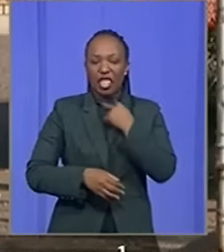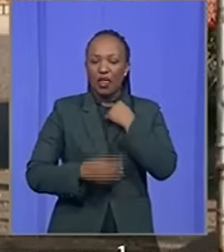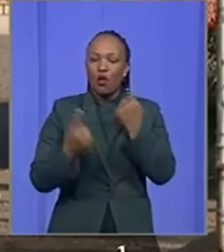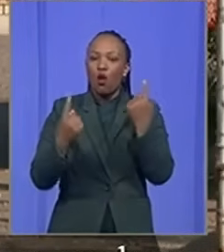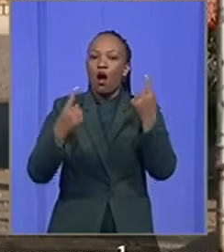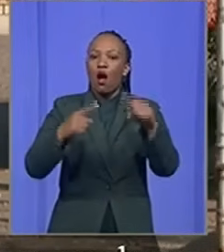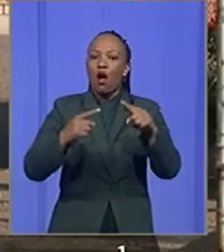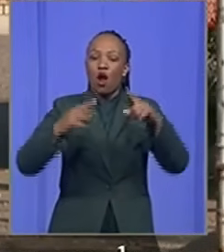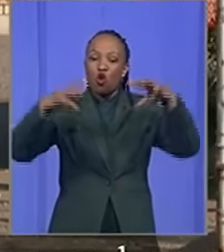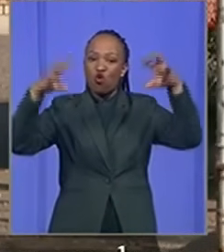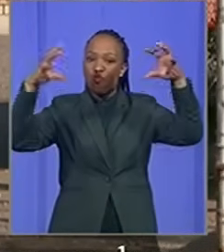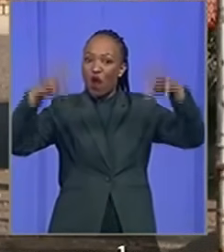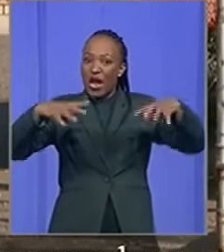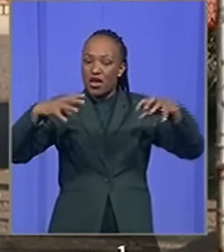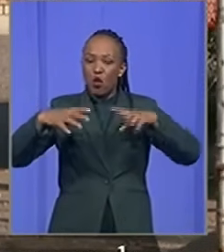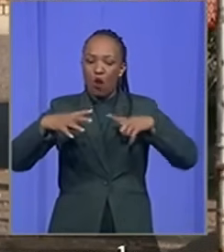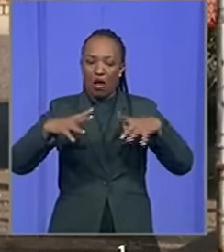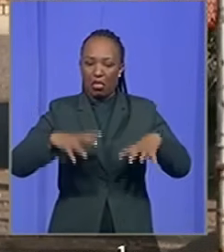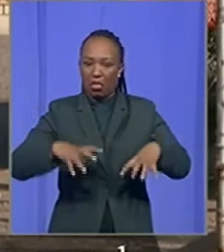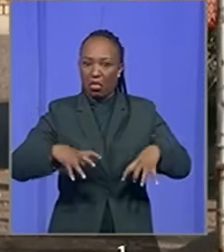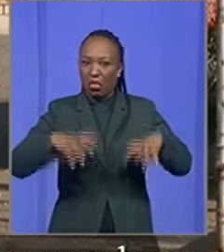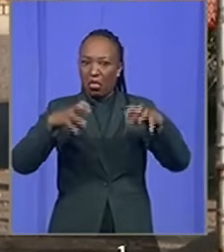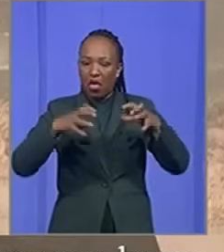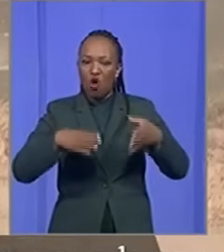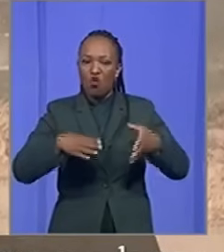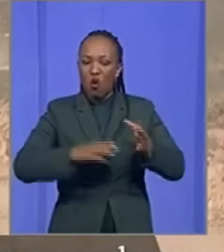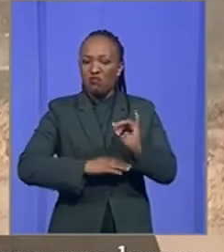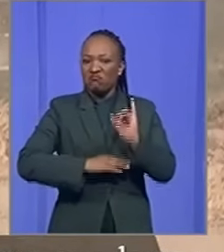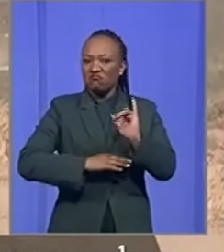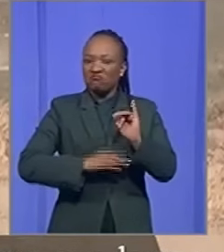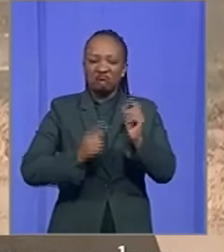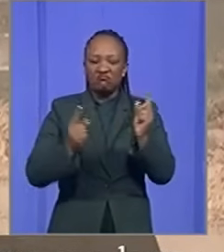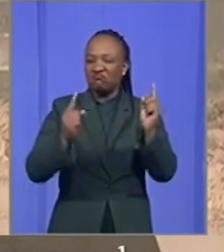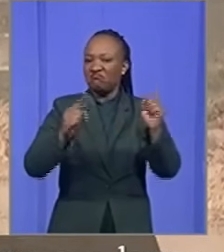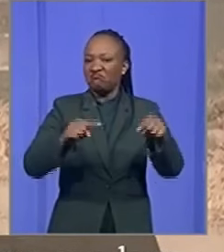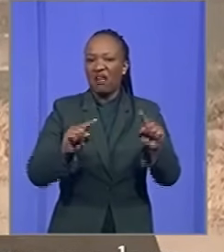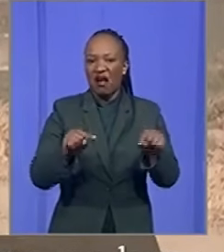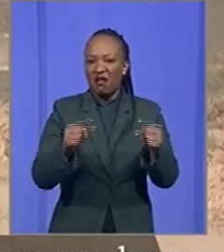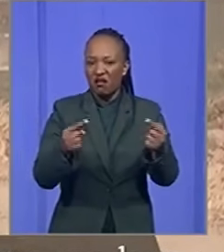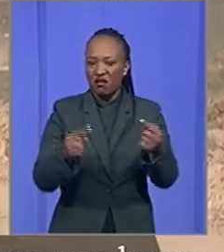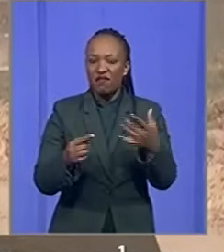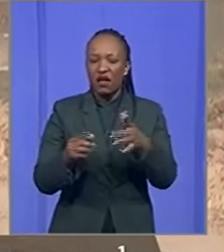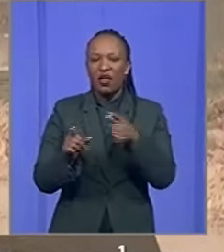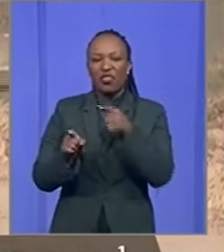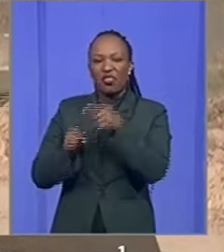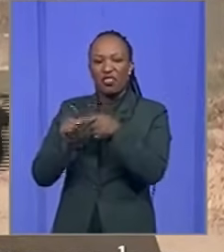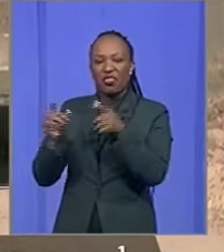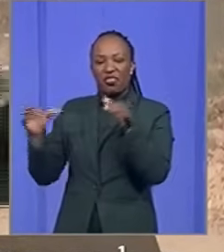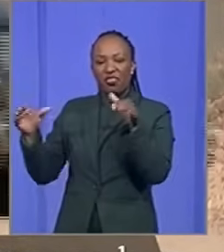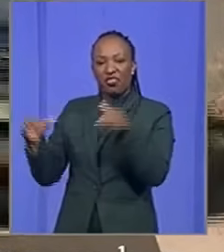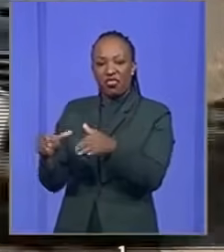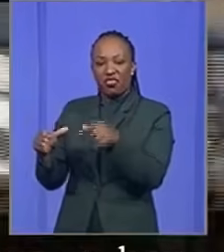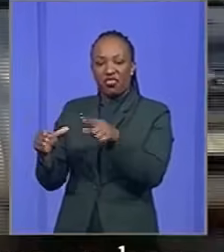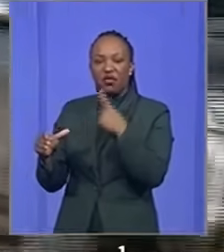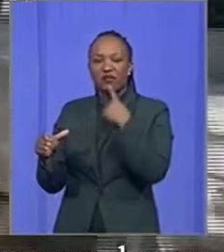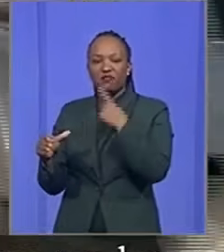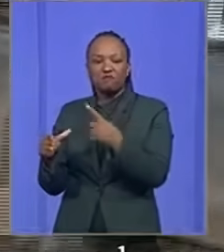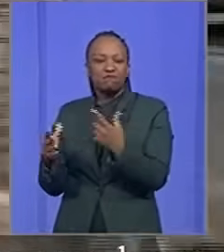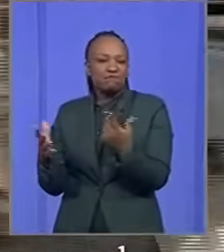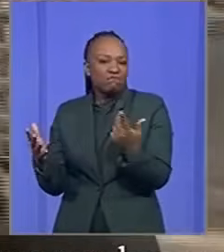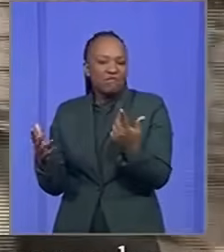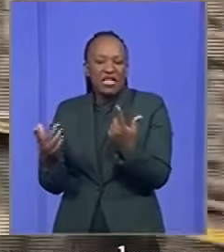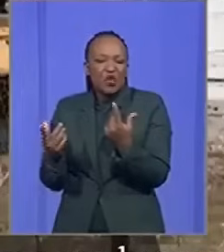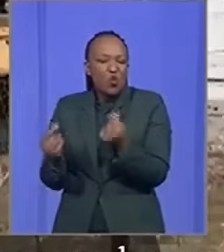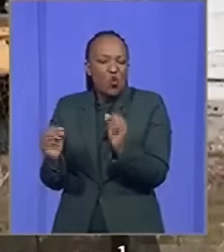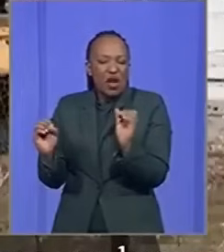dipula ka baka la meralo ya motheo e fokolang. Baahi ba boetse ba tlosa morafo wa lehae o ba reng ha o ba